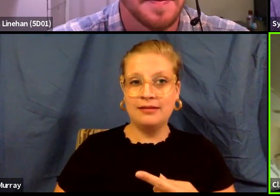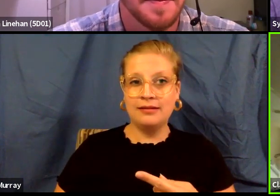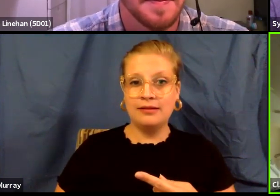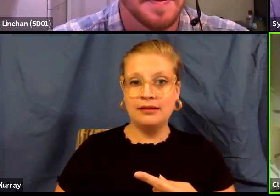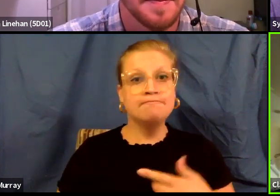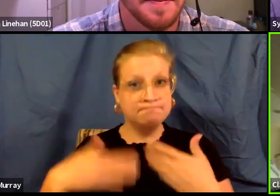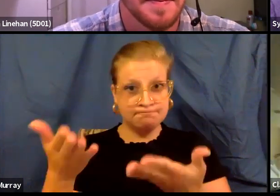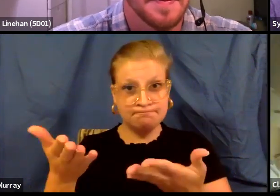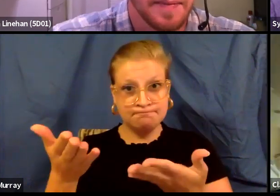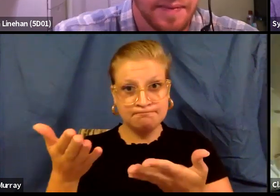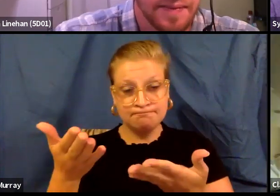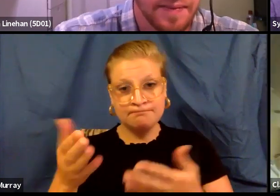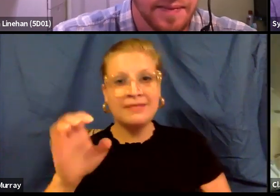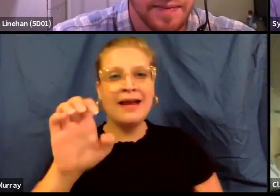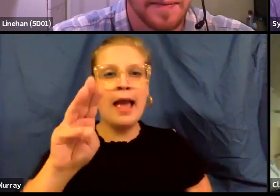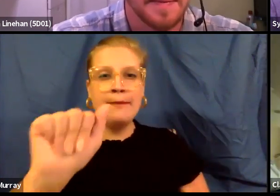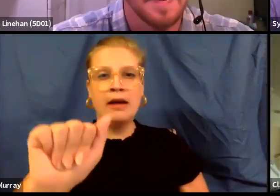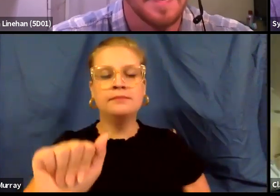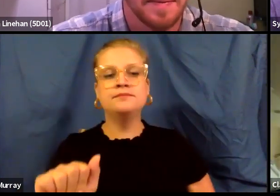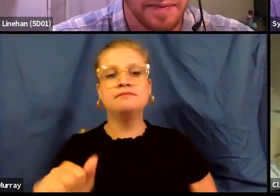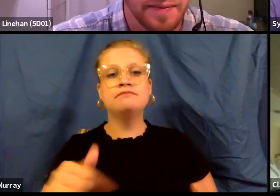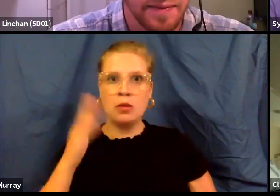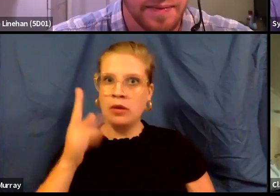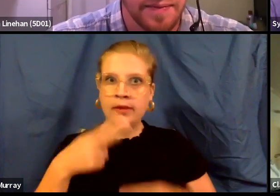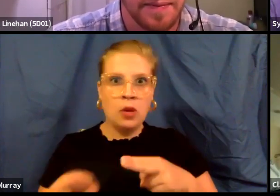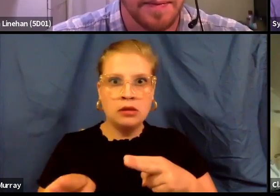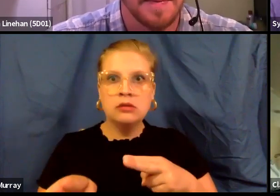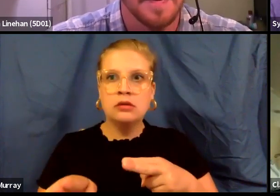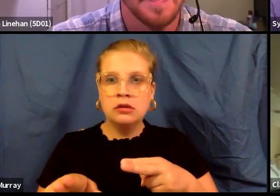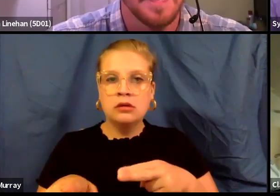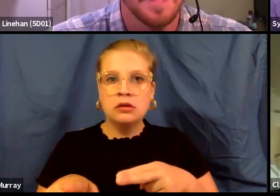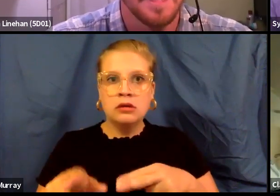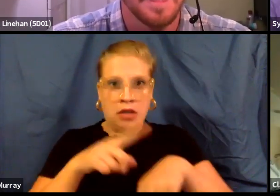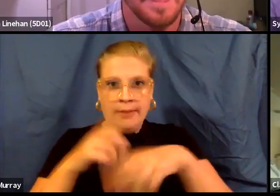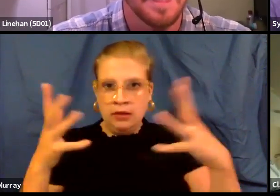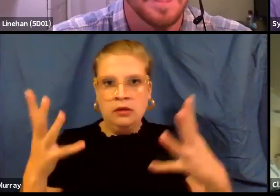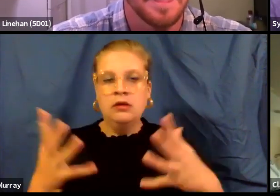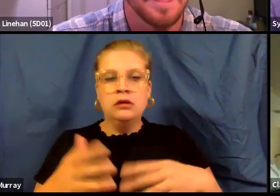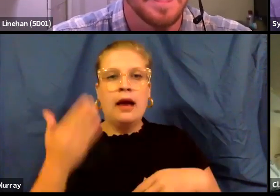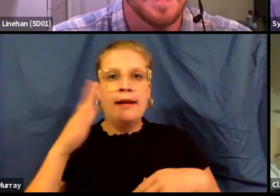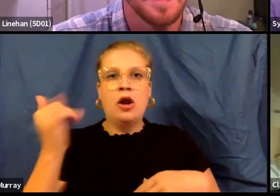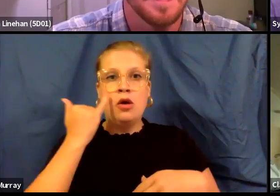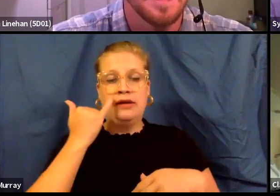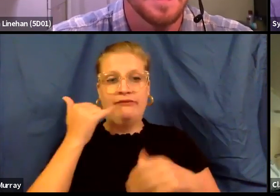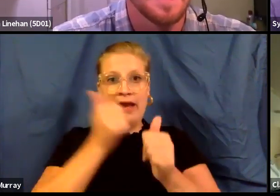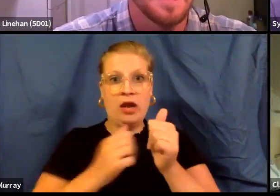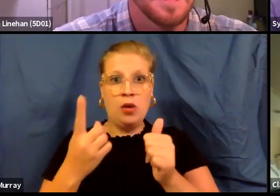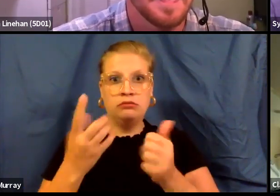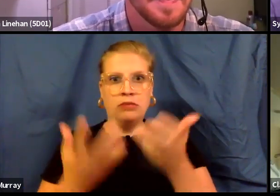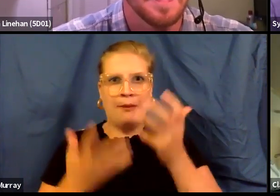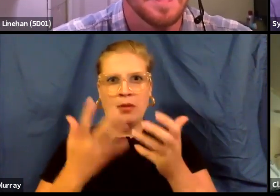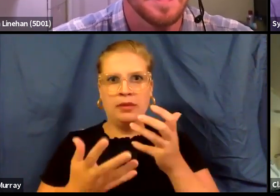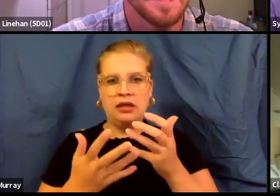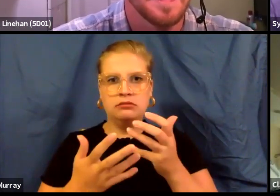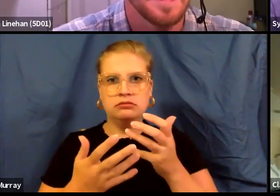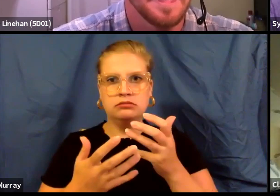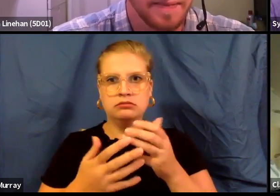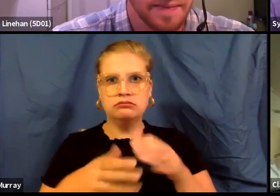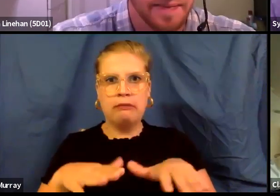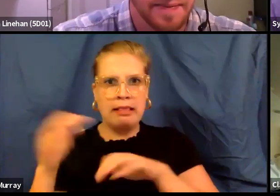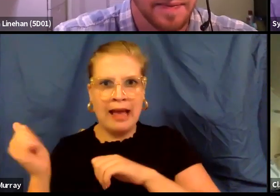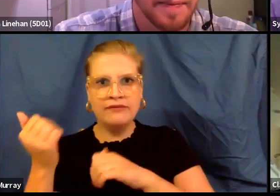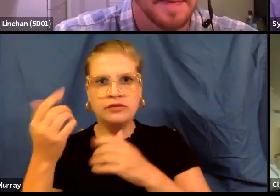ahead. Okay, so I'll be quick because a lot of time, and I don't know if anyone they probably dropped off by now from the mayor's office,